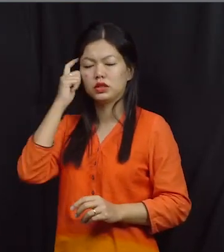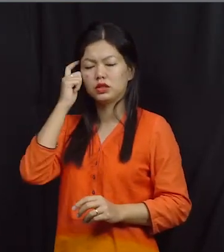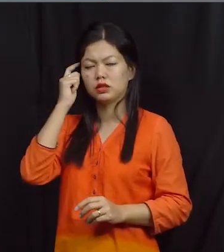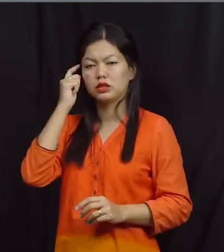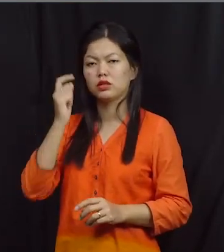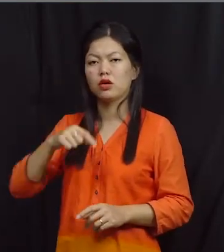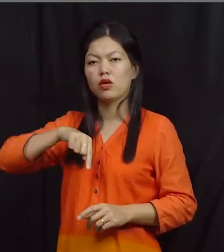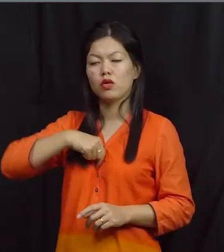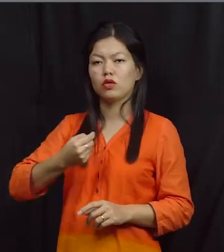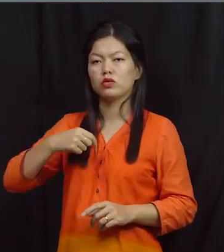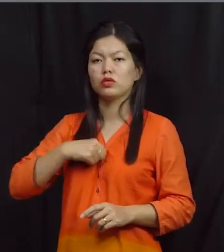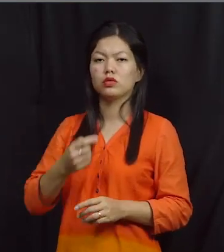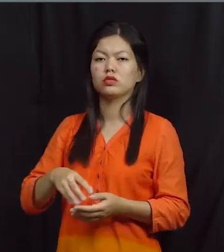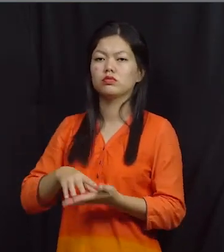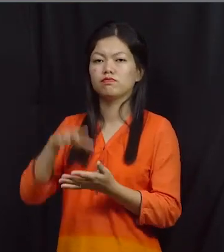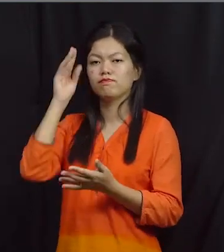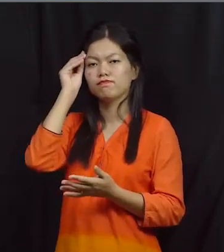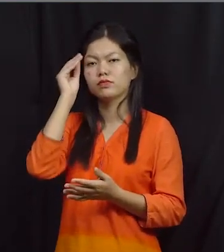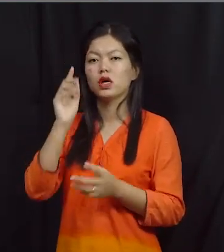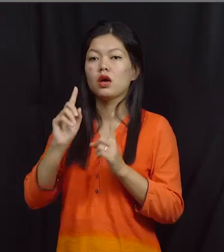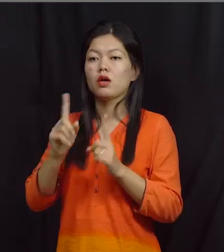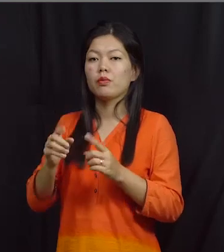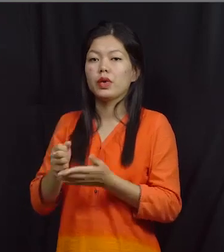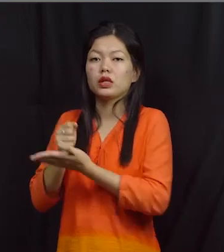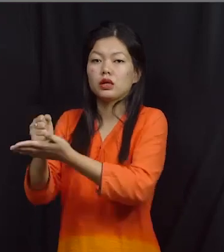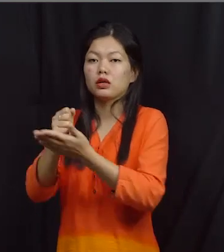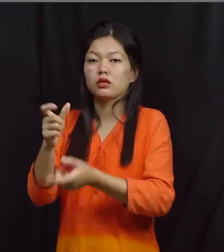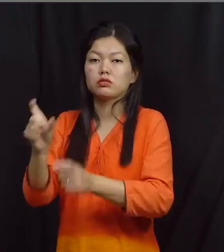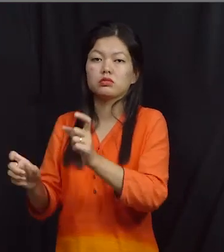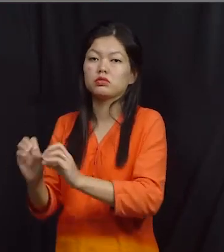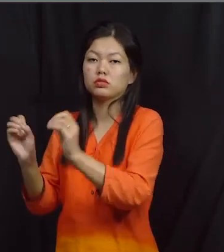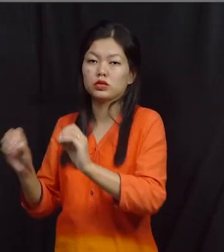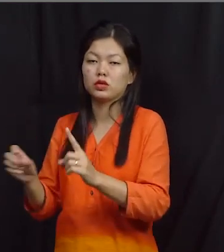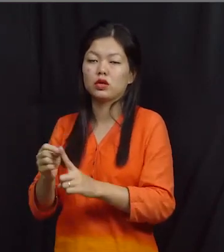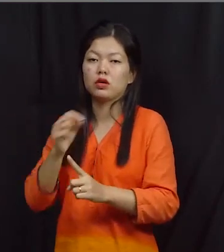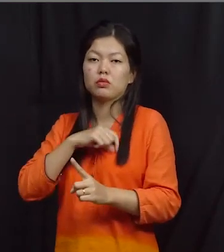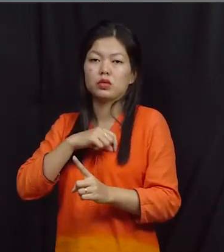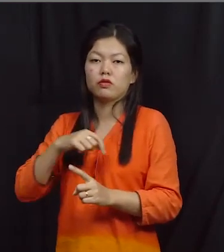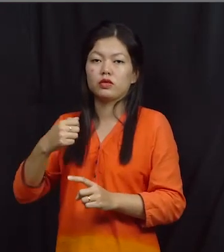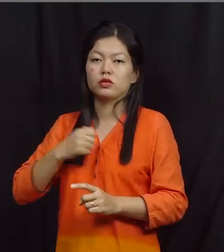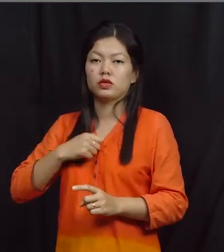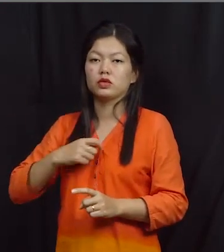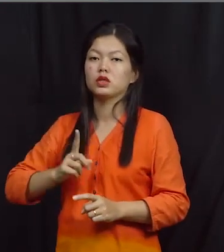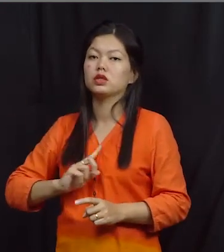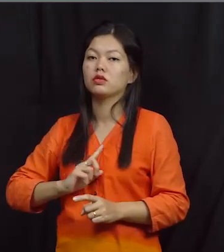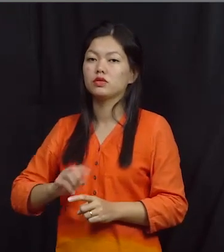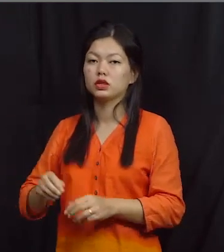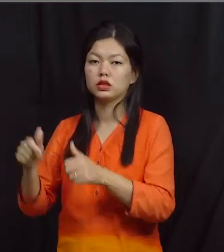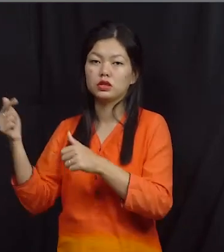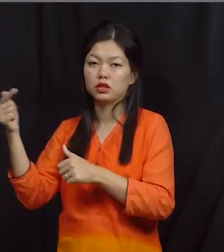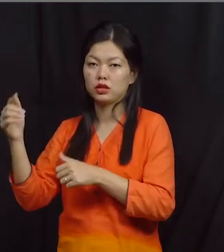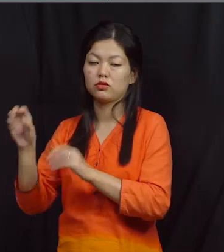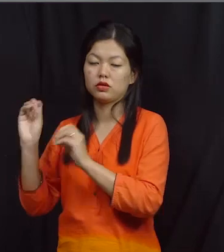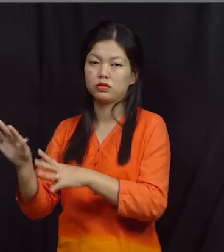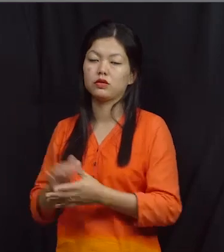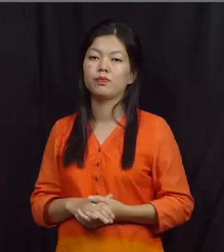those mistakes. Okay, and he will not be selfish. Now let us go into the social aim of education. Now what is